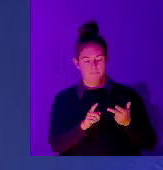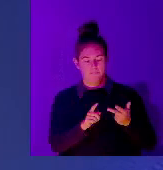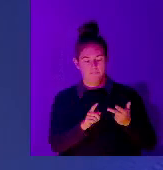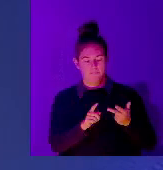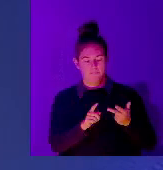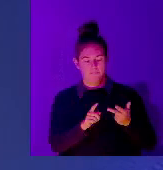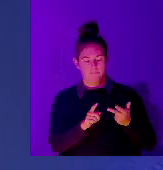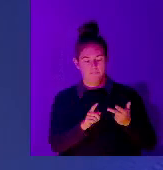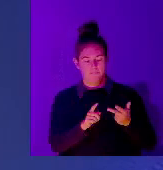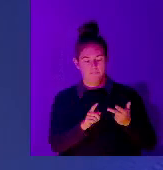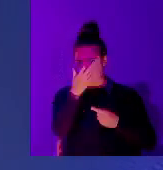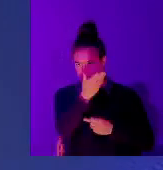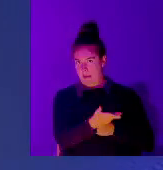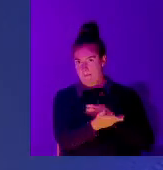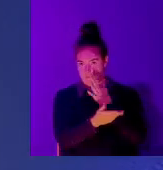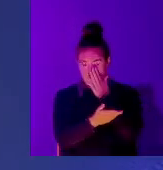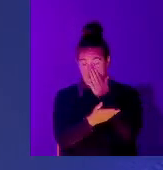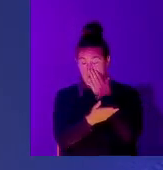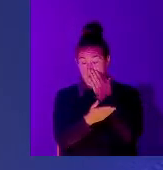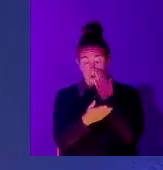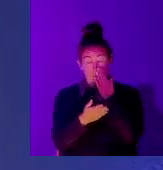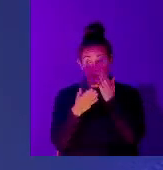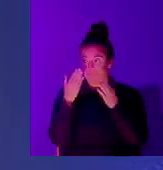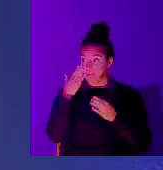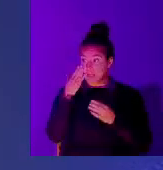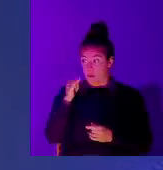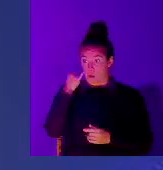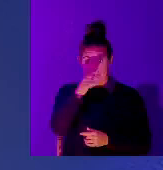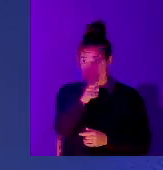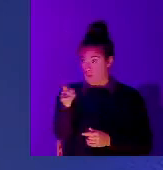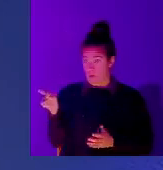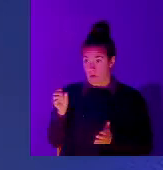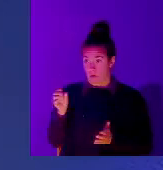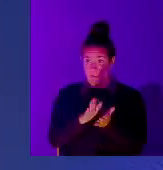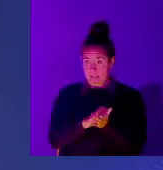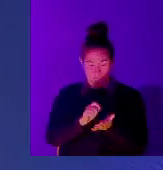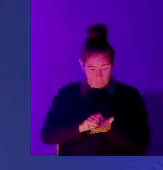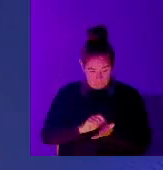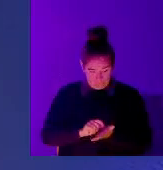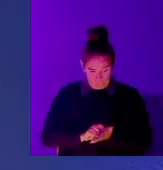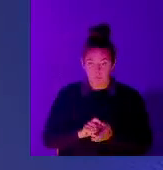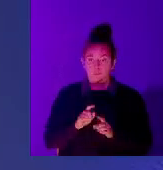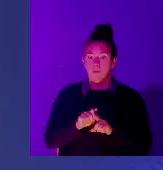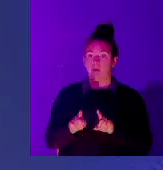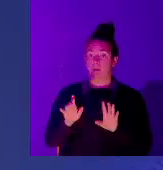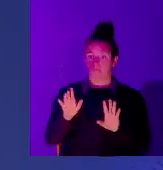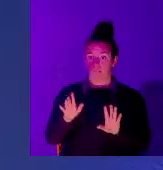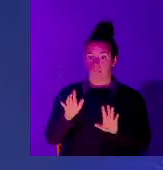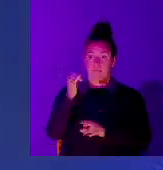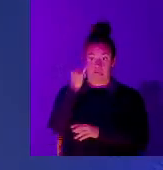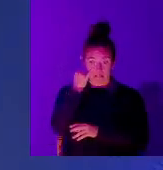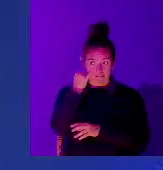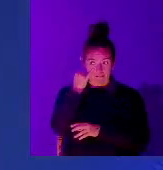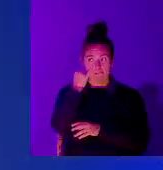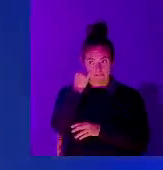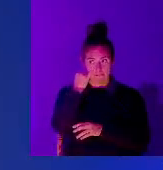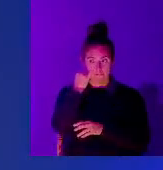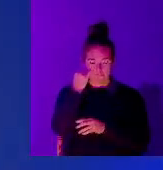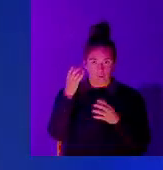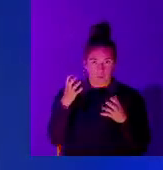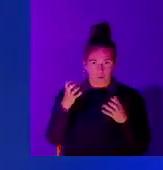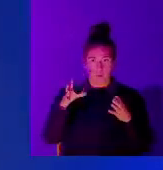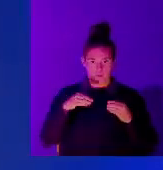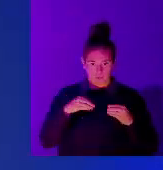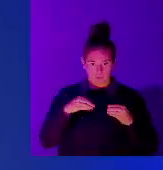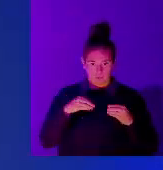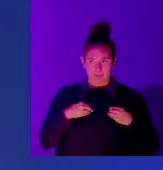I don't know if you're going to take notes today, but if you really want to embrace the